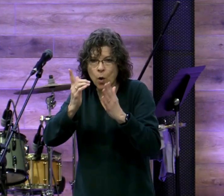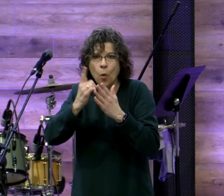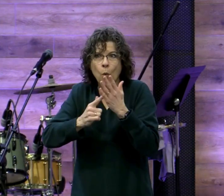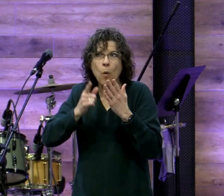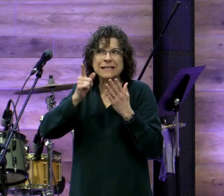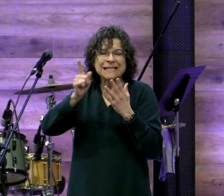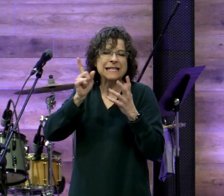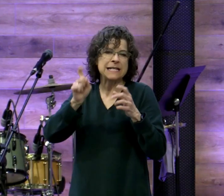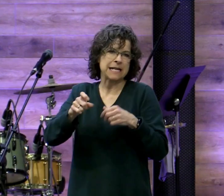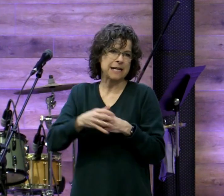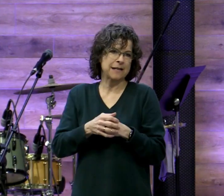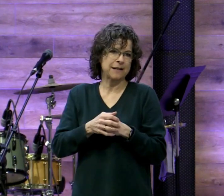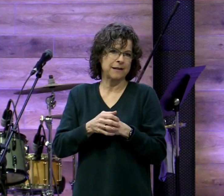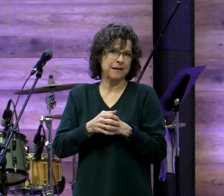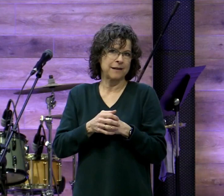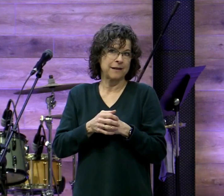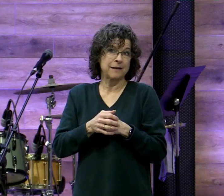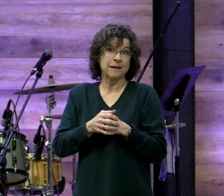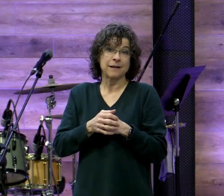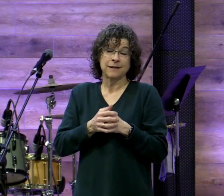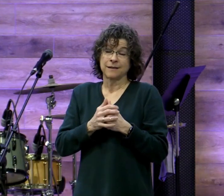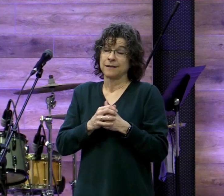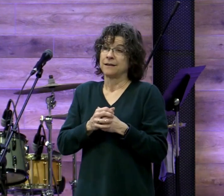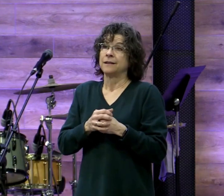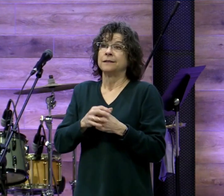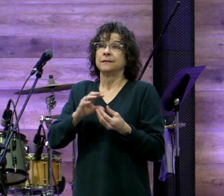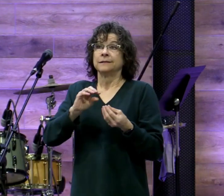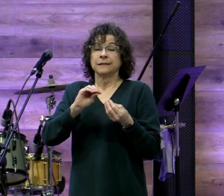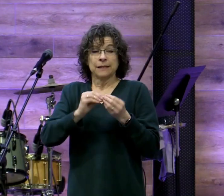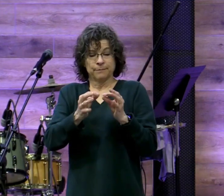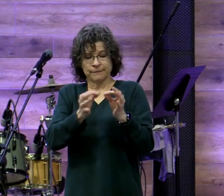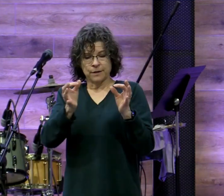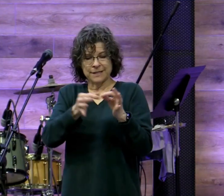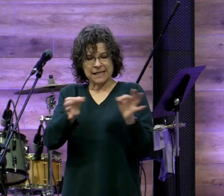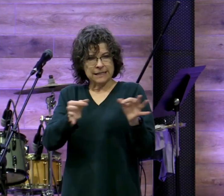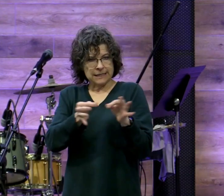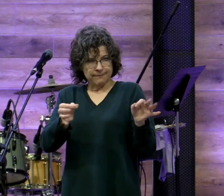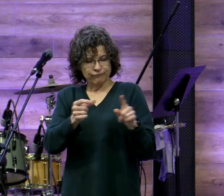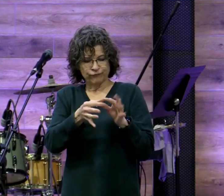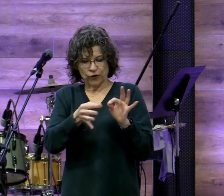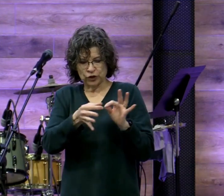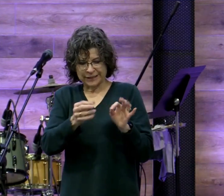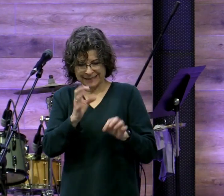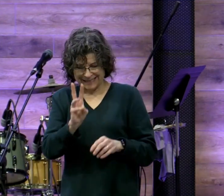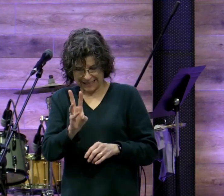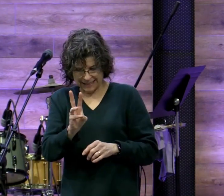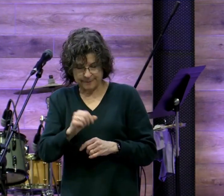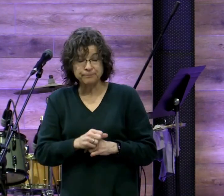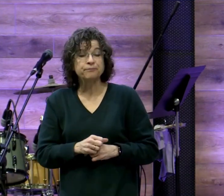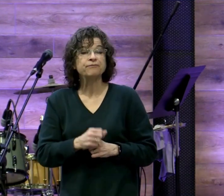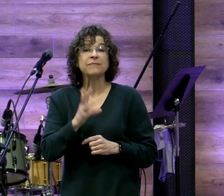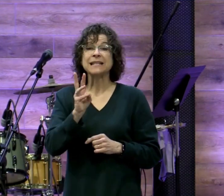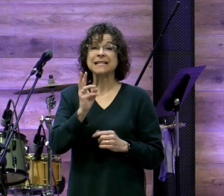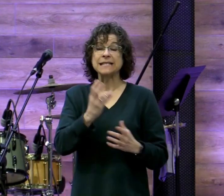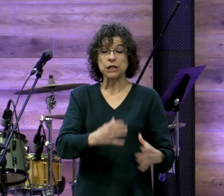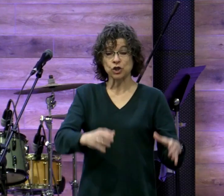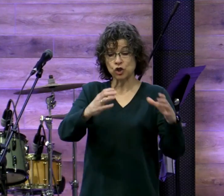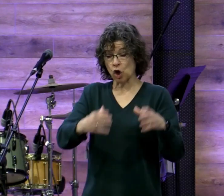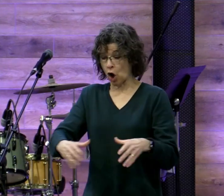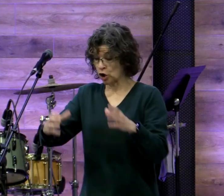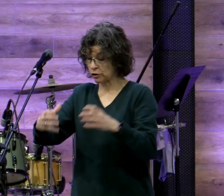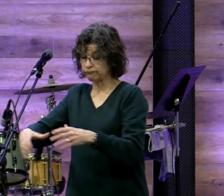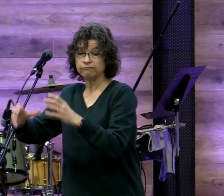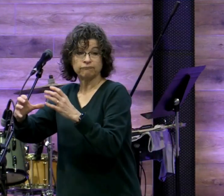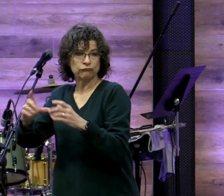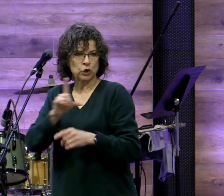there. What do they do? Verse 6. Now there are 6 stone water jars for the Jewish rites of purification, each